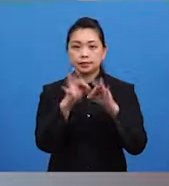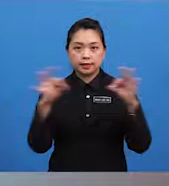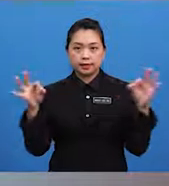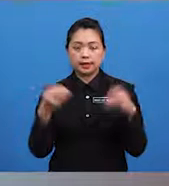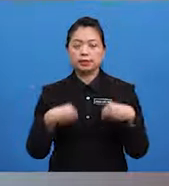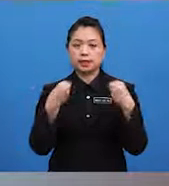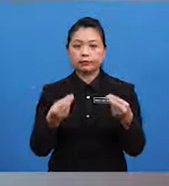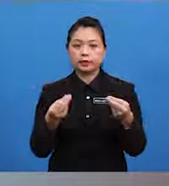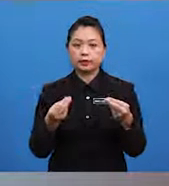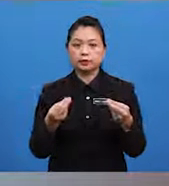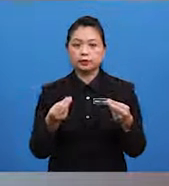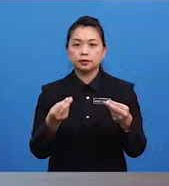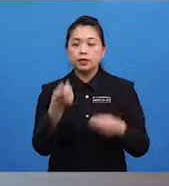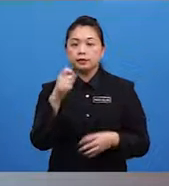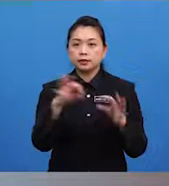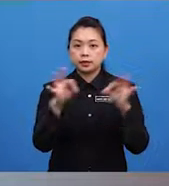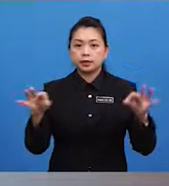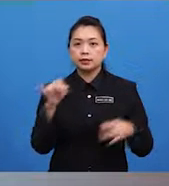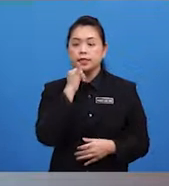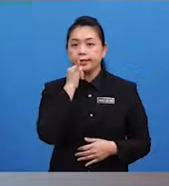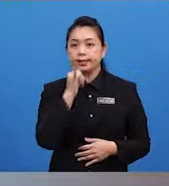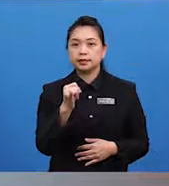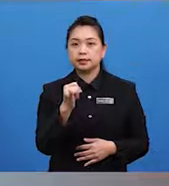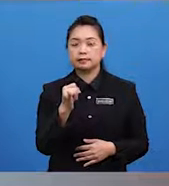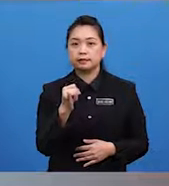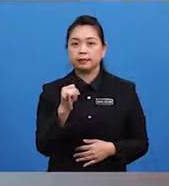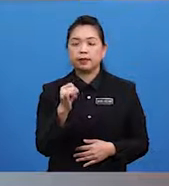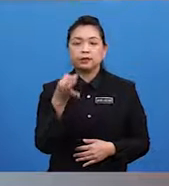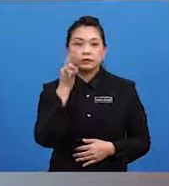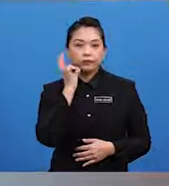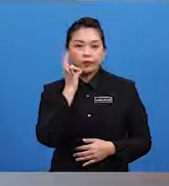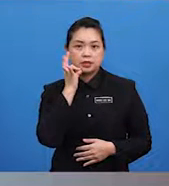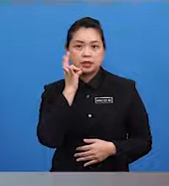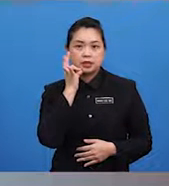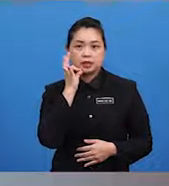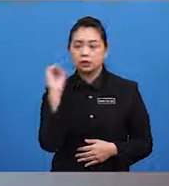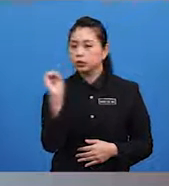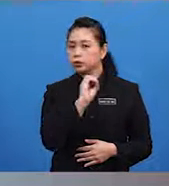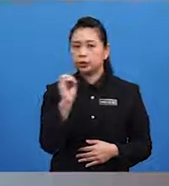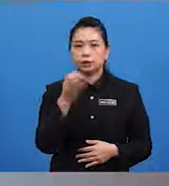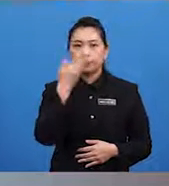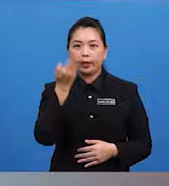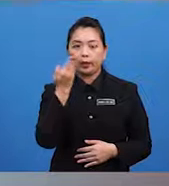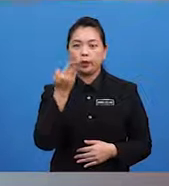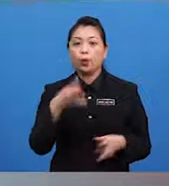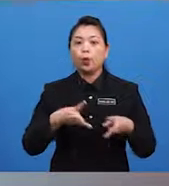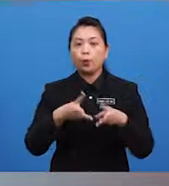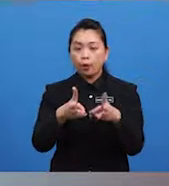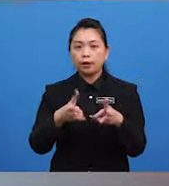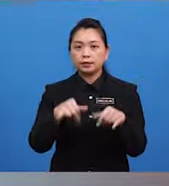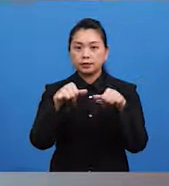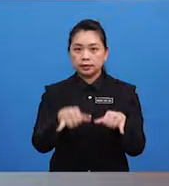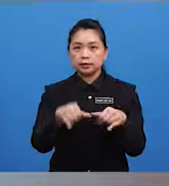given? The sentence is, the fruits do not smell while still in their